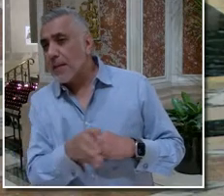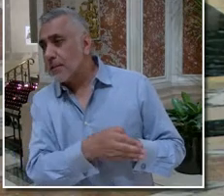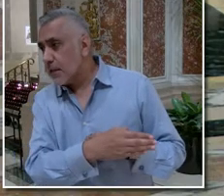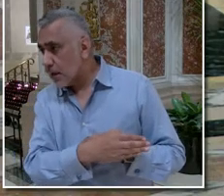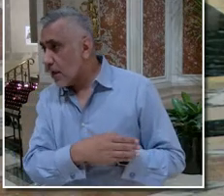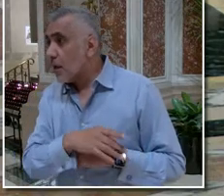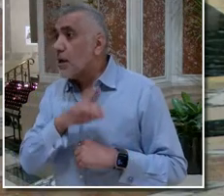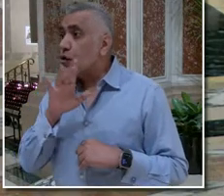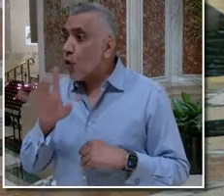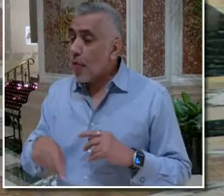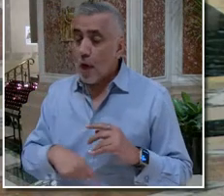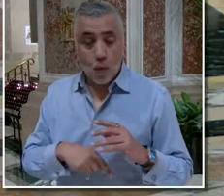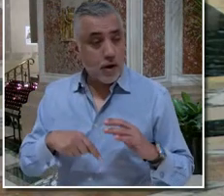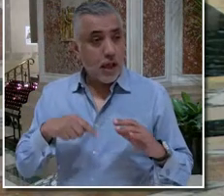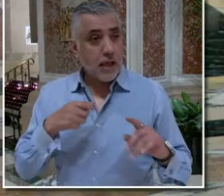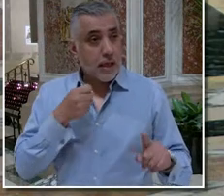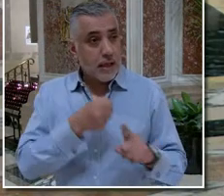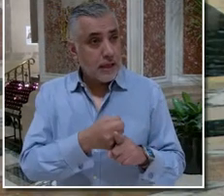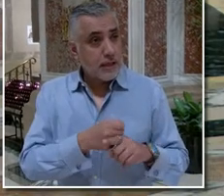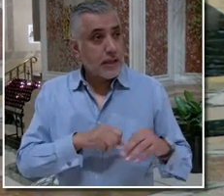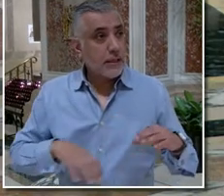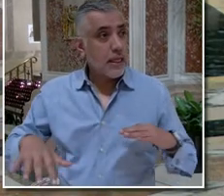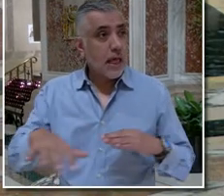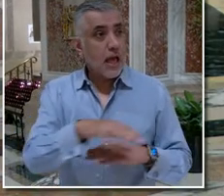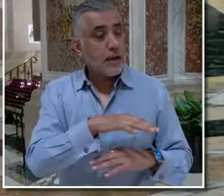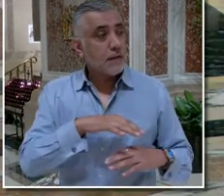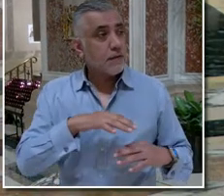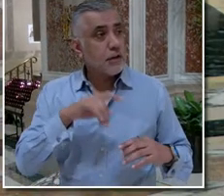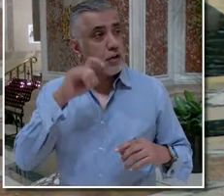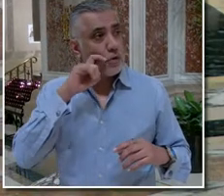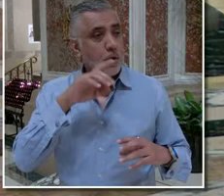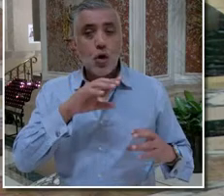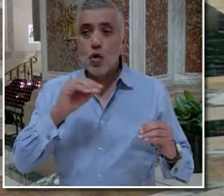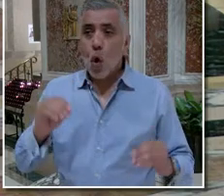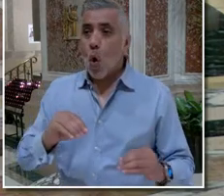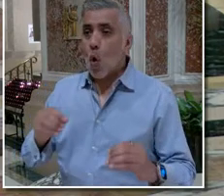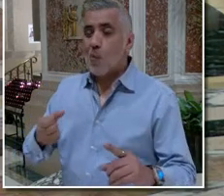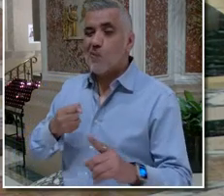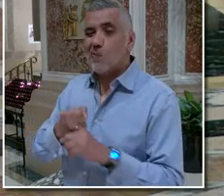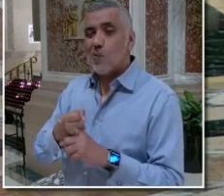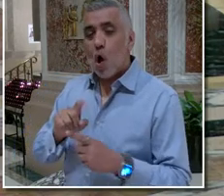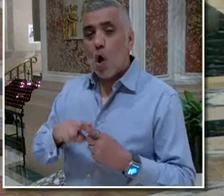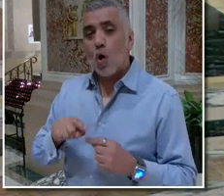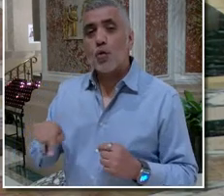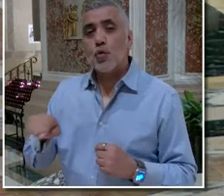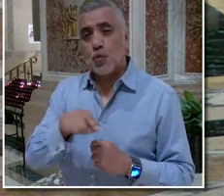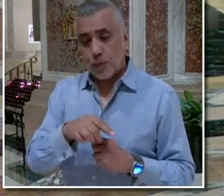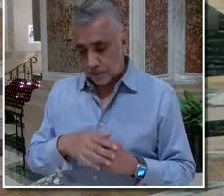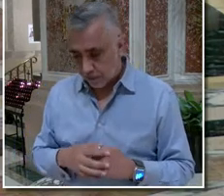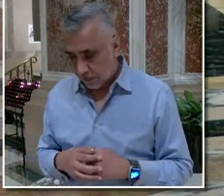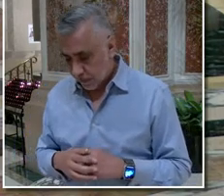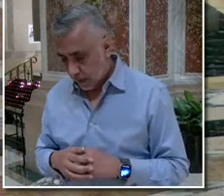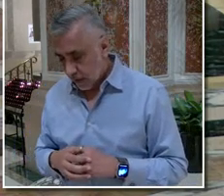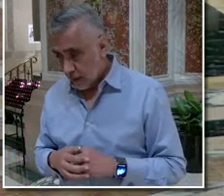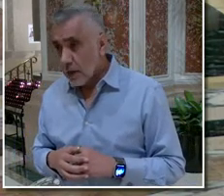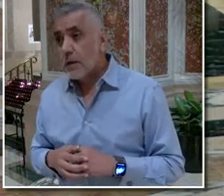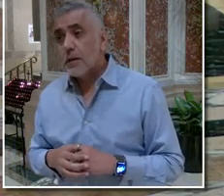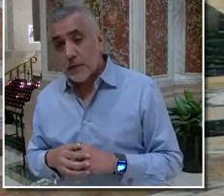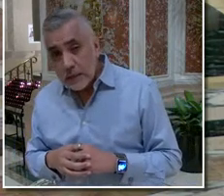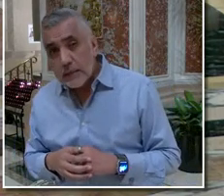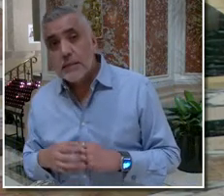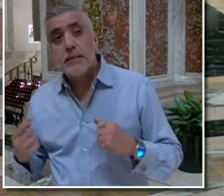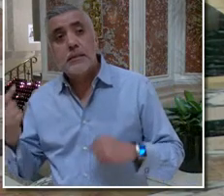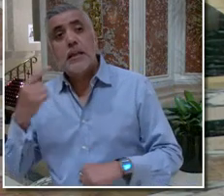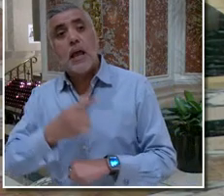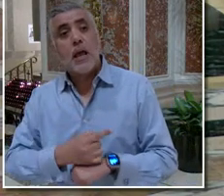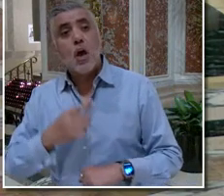I strike the land of Egypt, no destructive blow will come upon you. This day